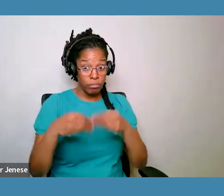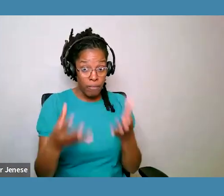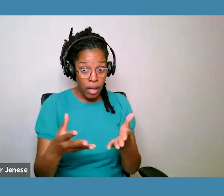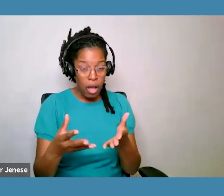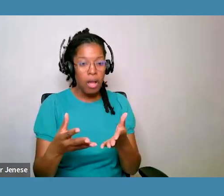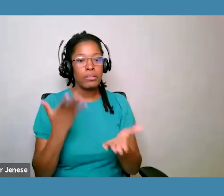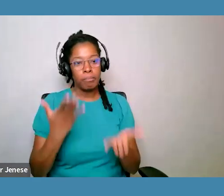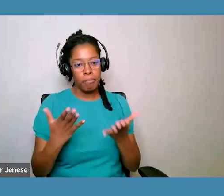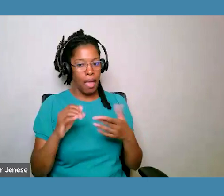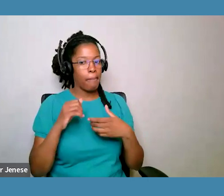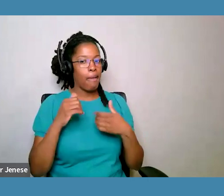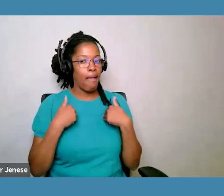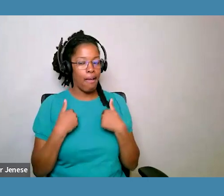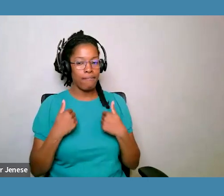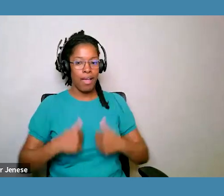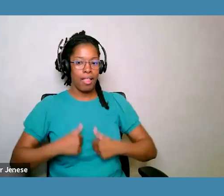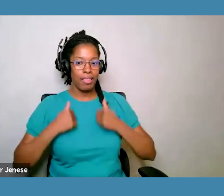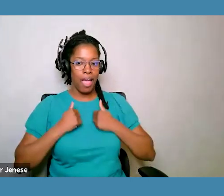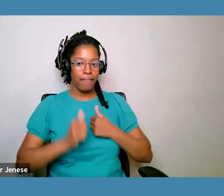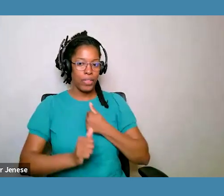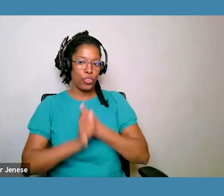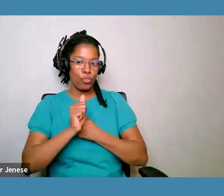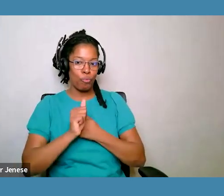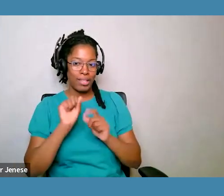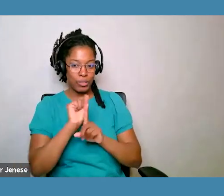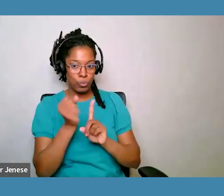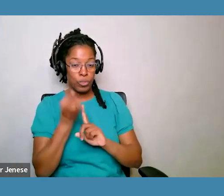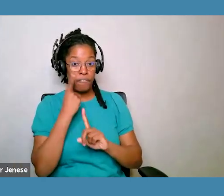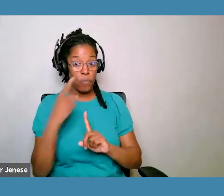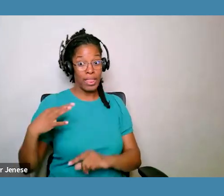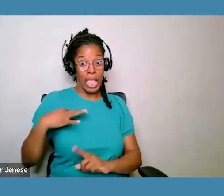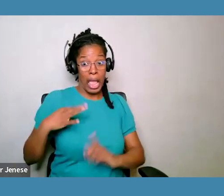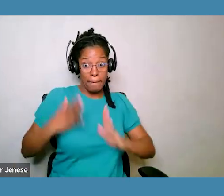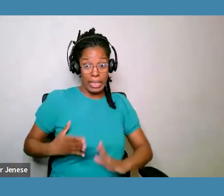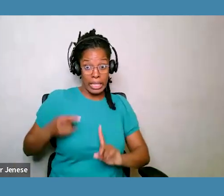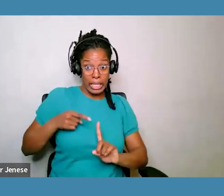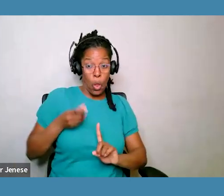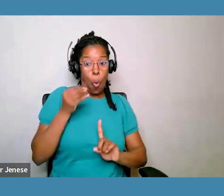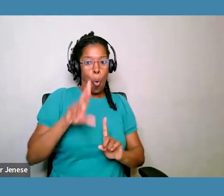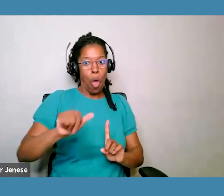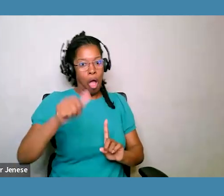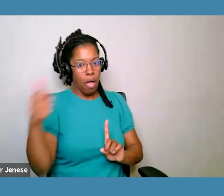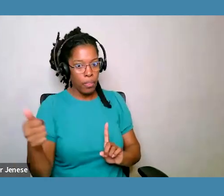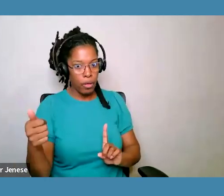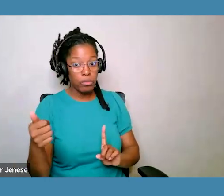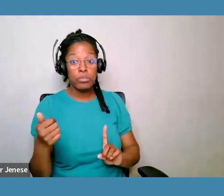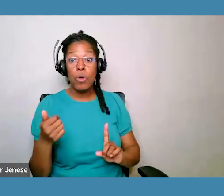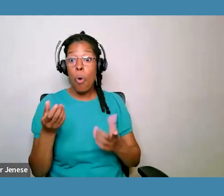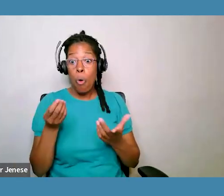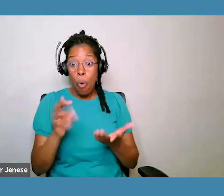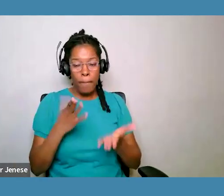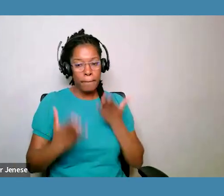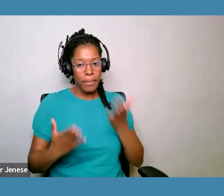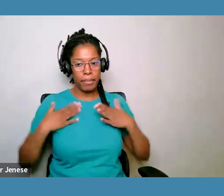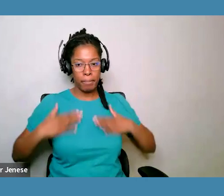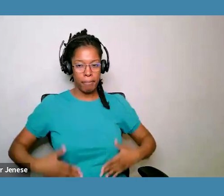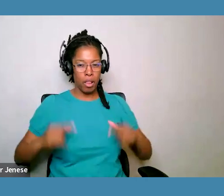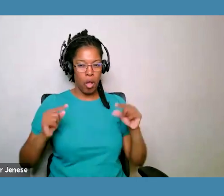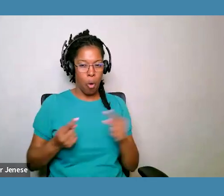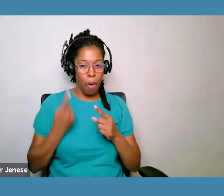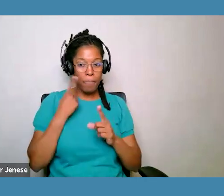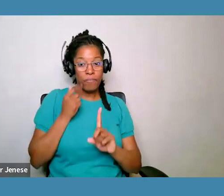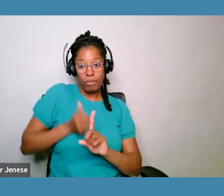create a life-threatening situation for the applicant or others, or that may result in bodily harm to the applicant or